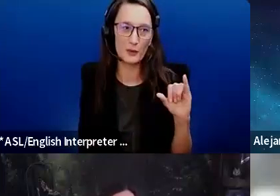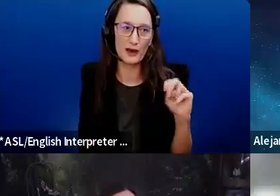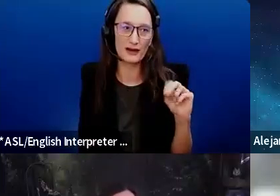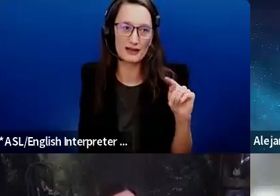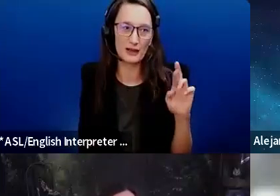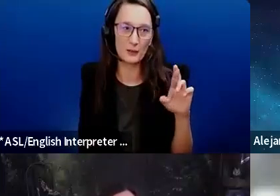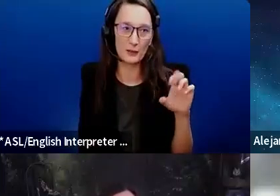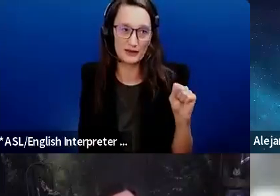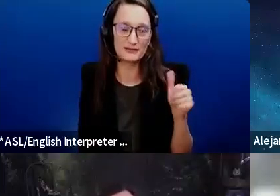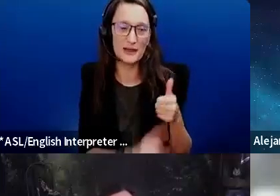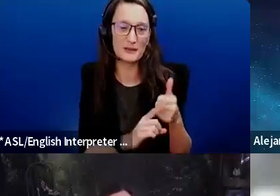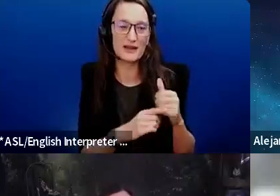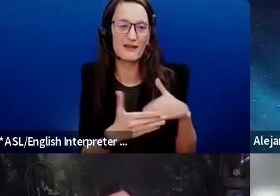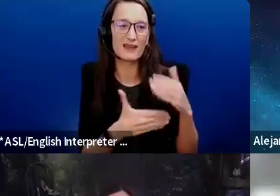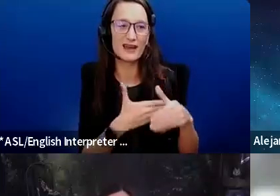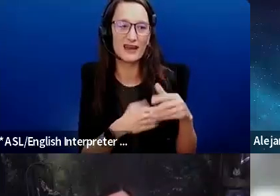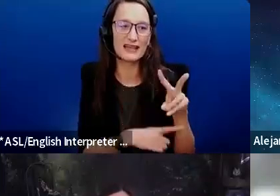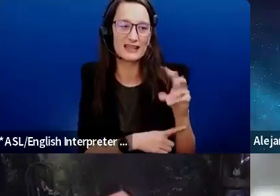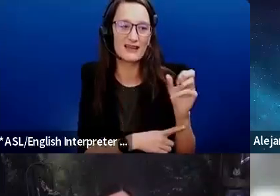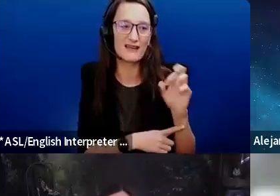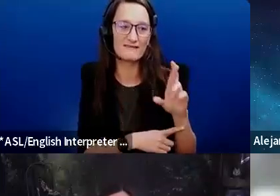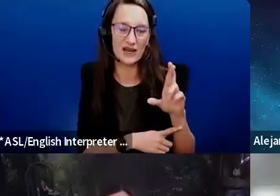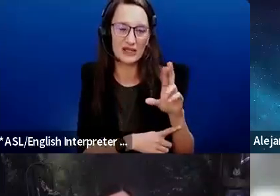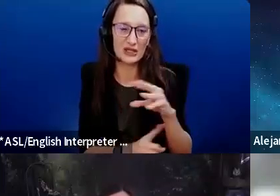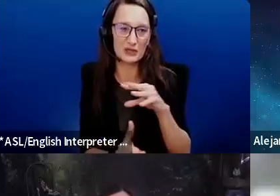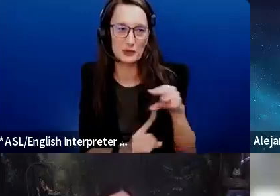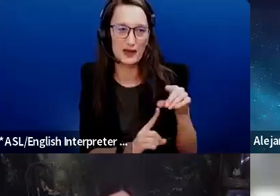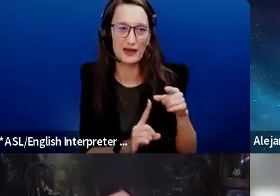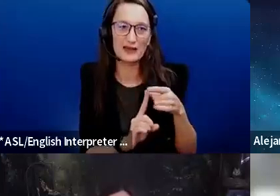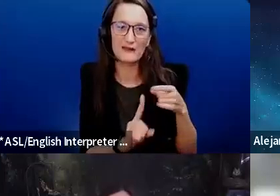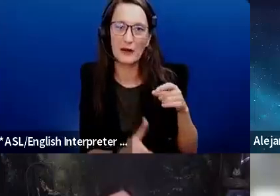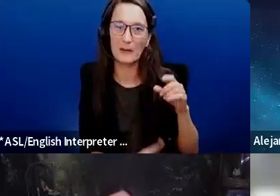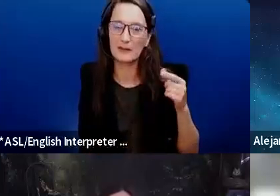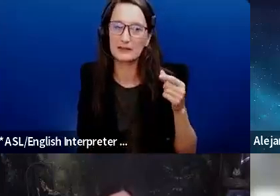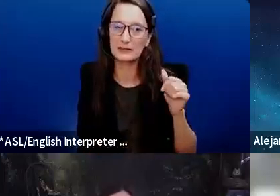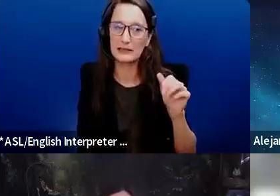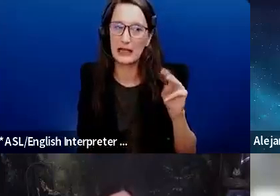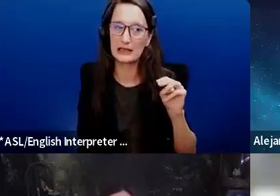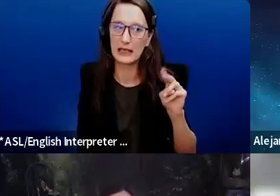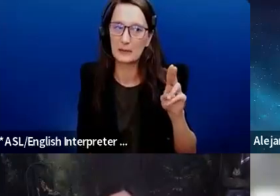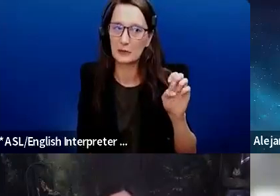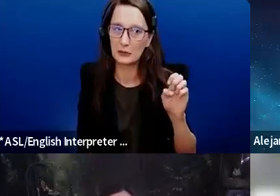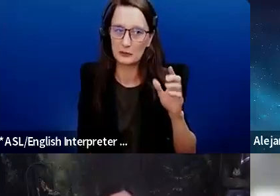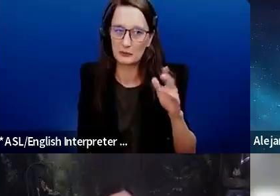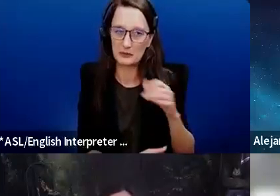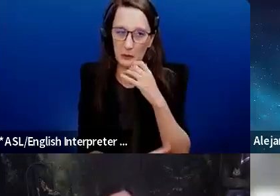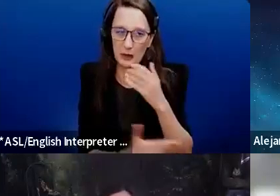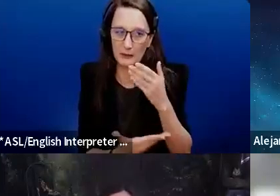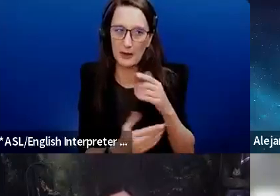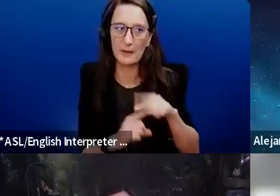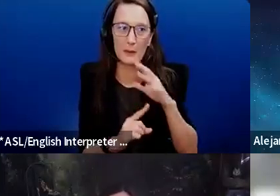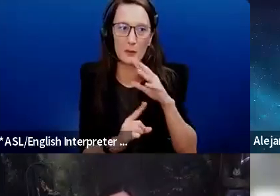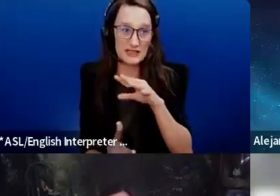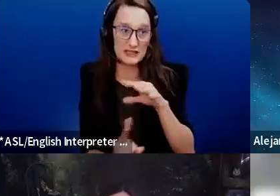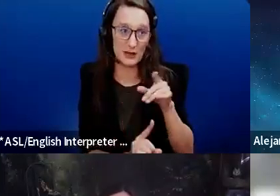next vendor spotlight. He is from Game U. And I will also spotlight you, Brett, so